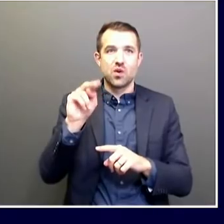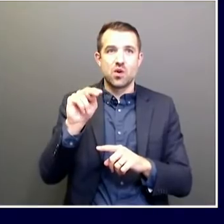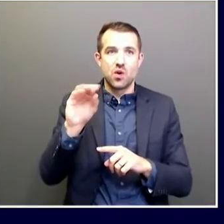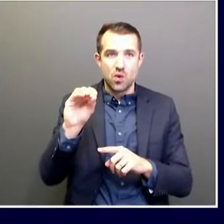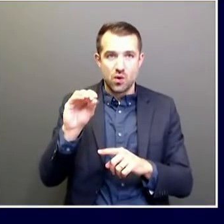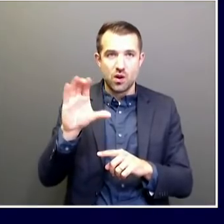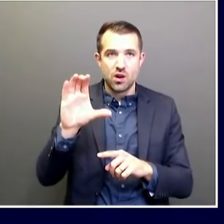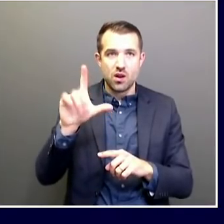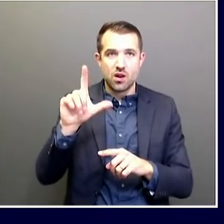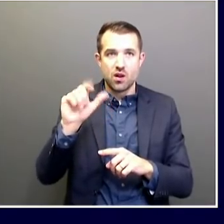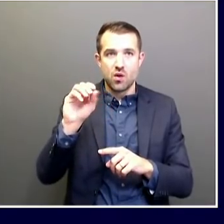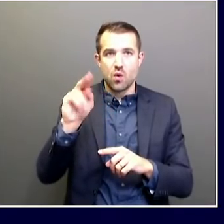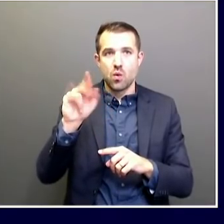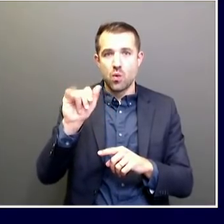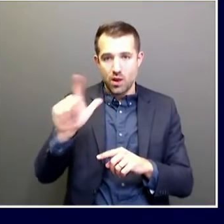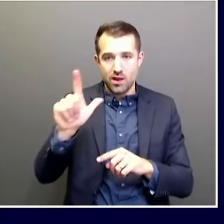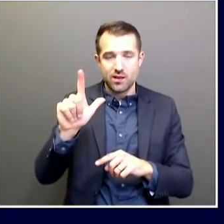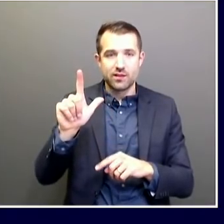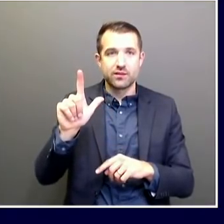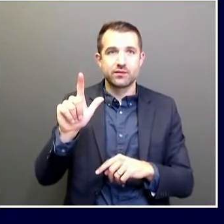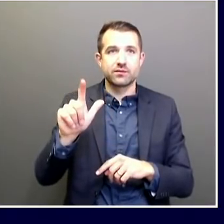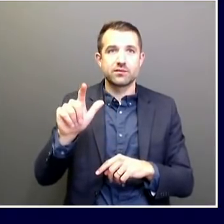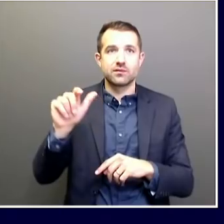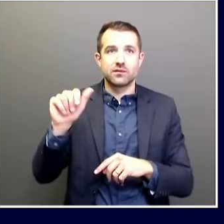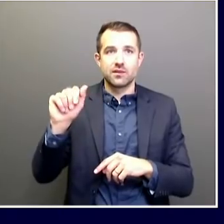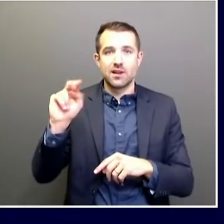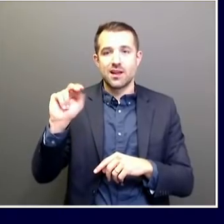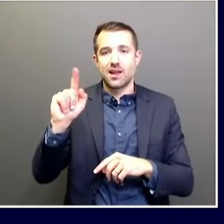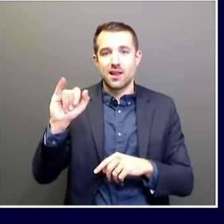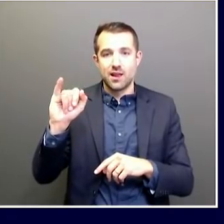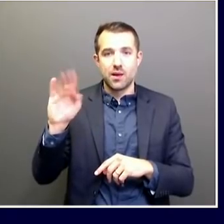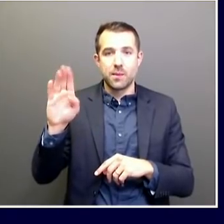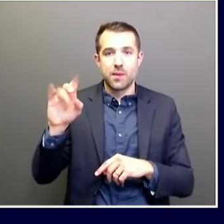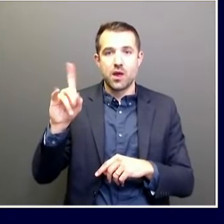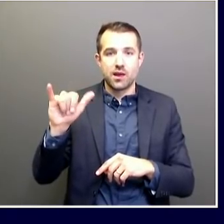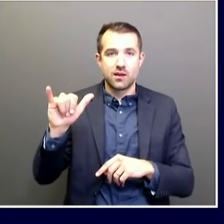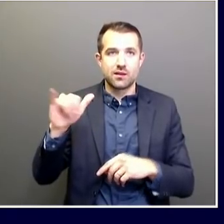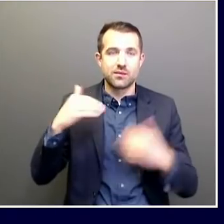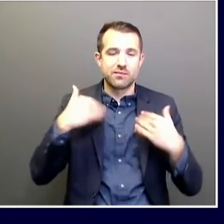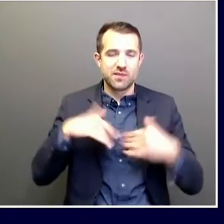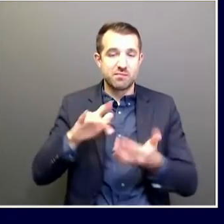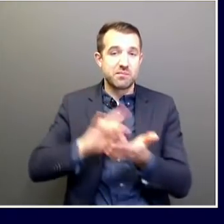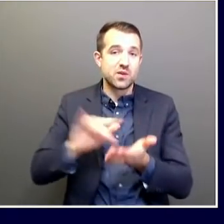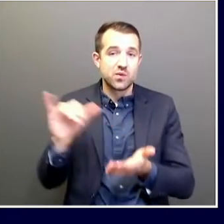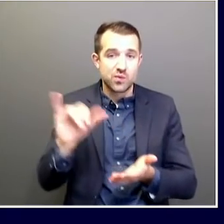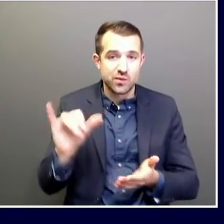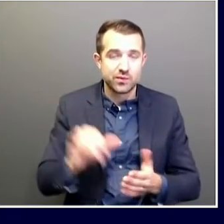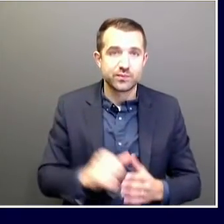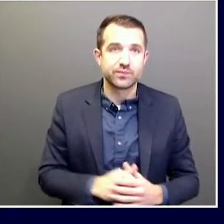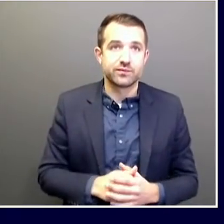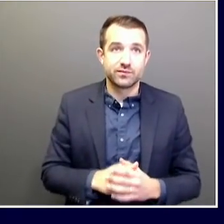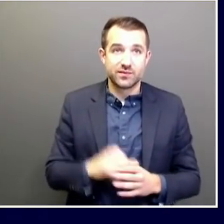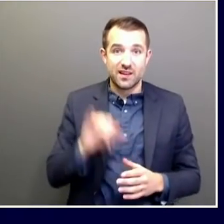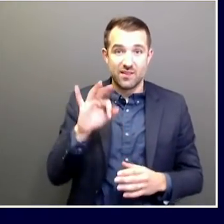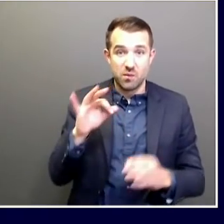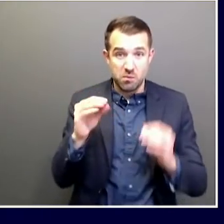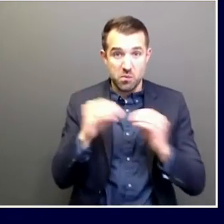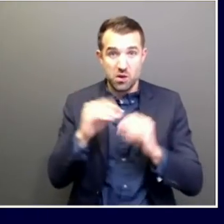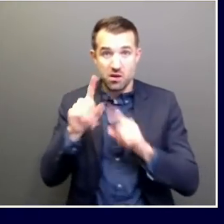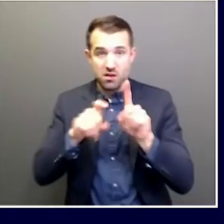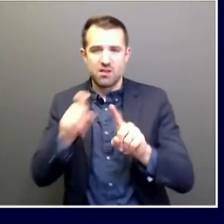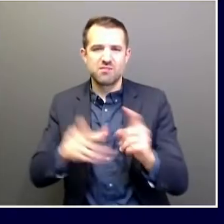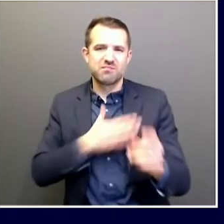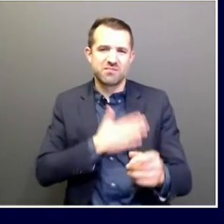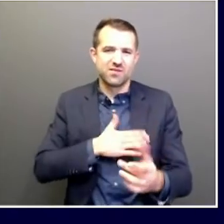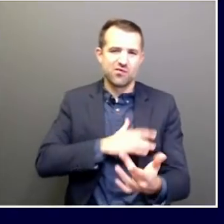facilities. For the specifics, Brian, I would refer you to DOC. They'll have a lot more line-by-line information, but in general,